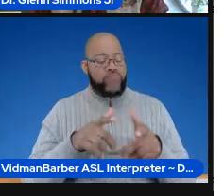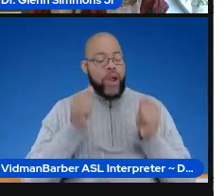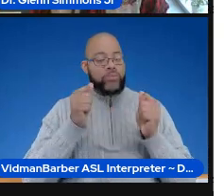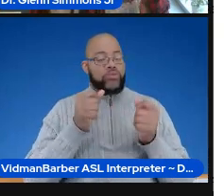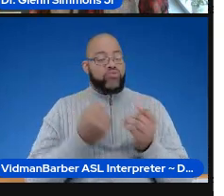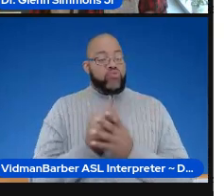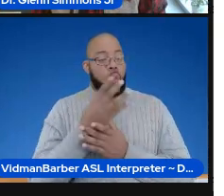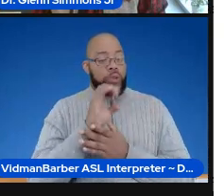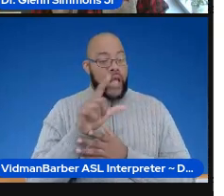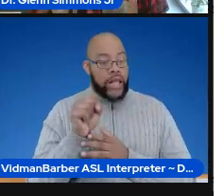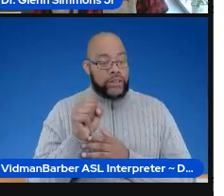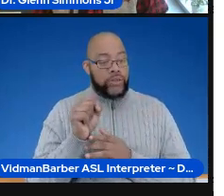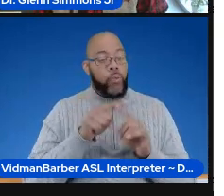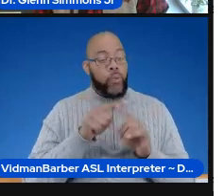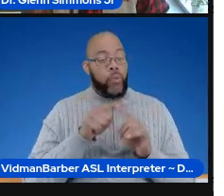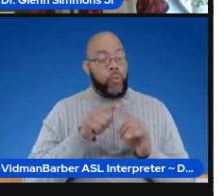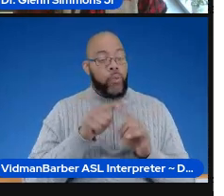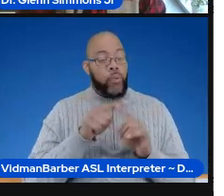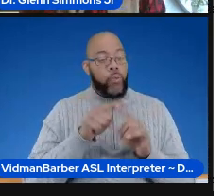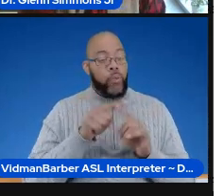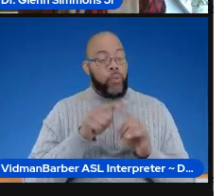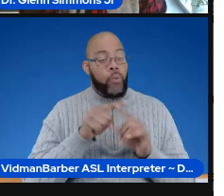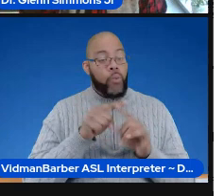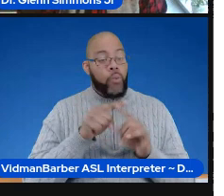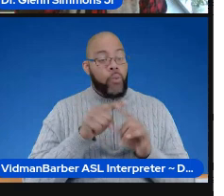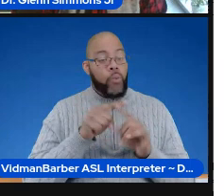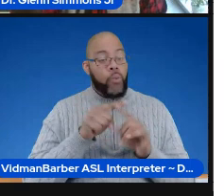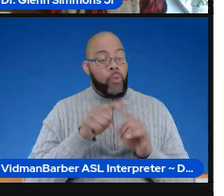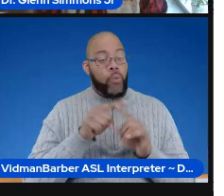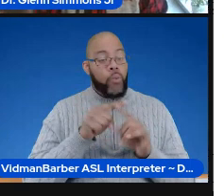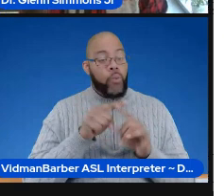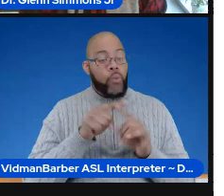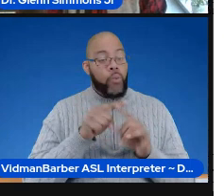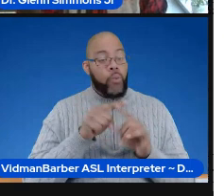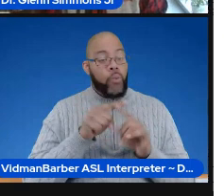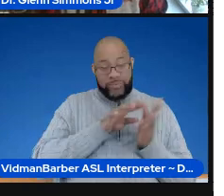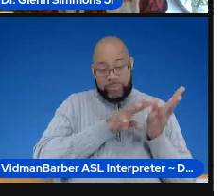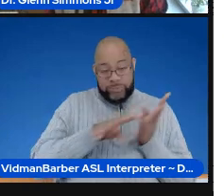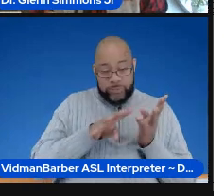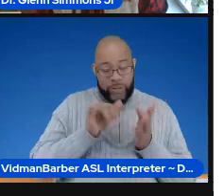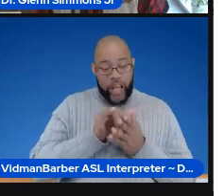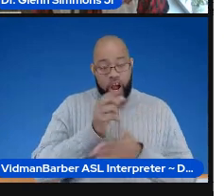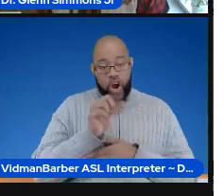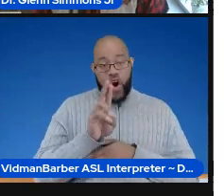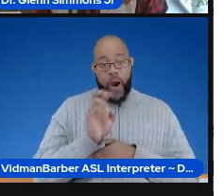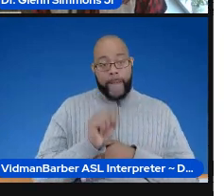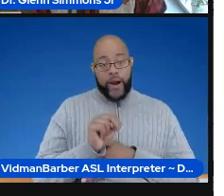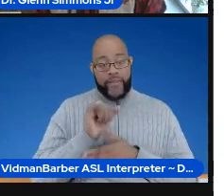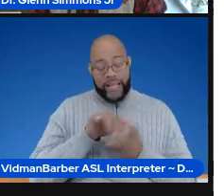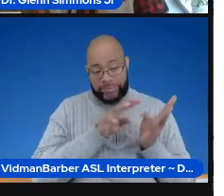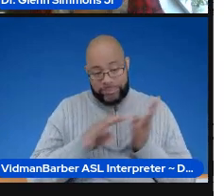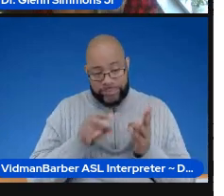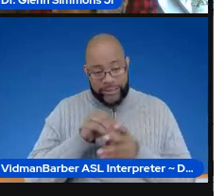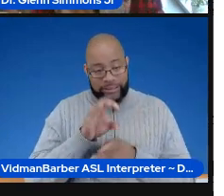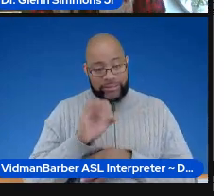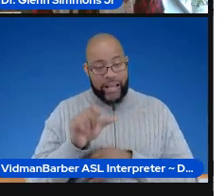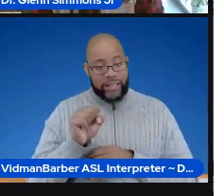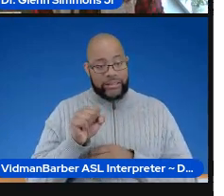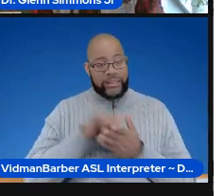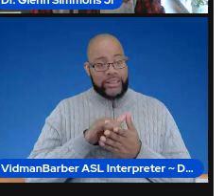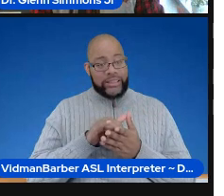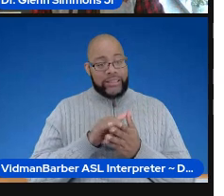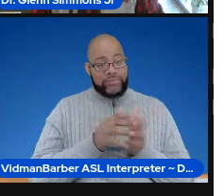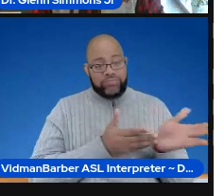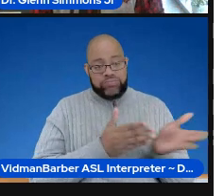cells. But one thing that's been understated is that sugar that's coming in, that carbon that's coming into these cells, is being shuttled